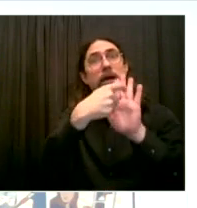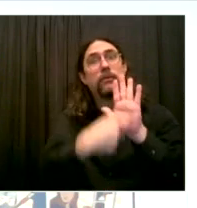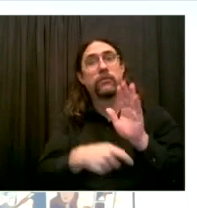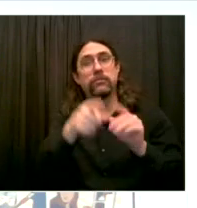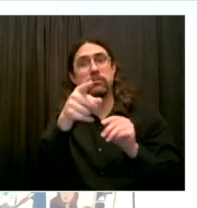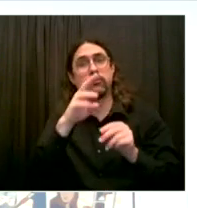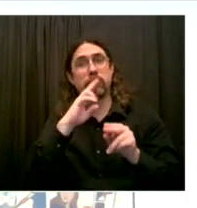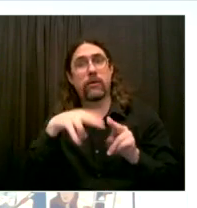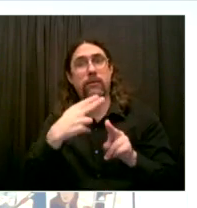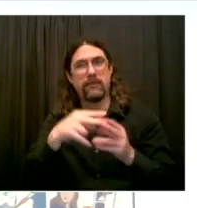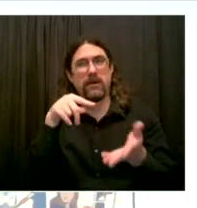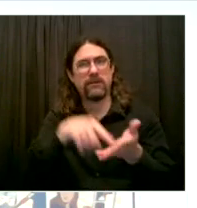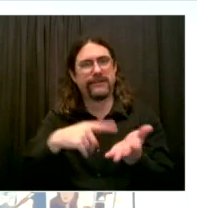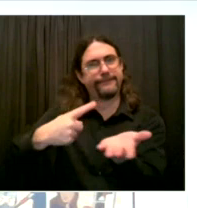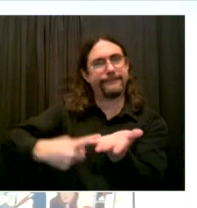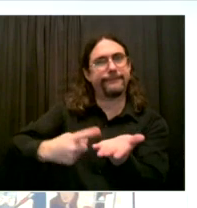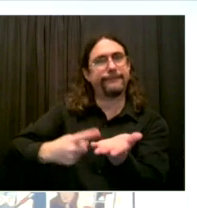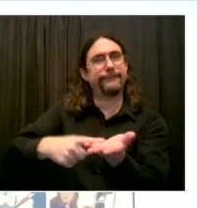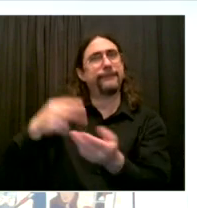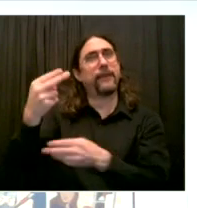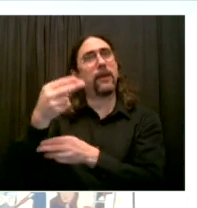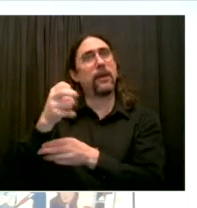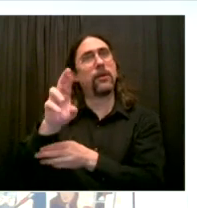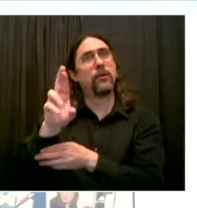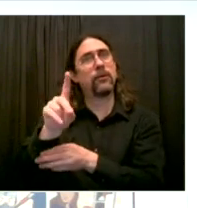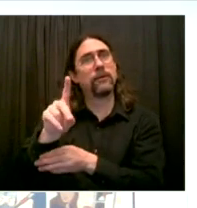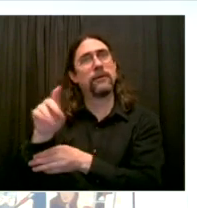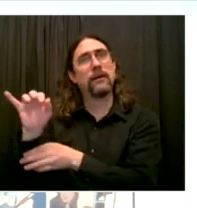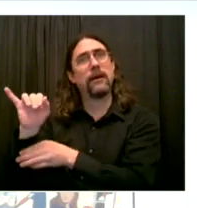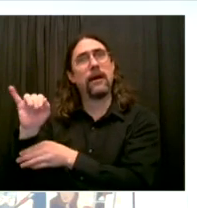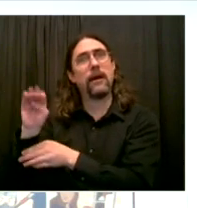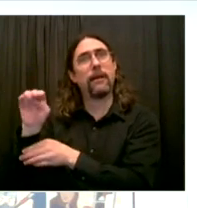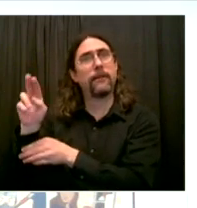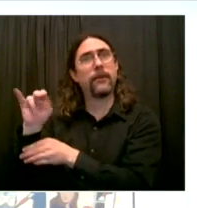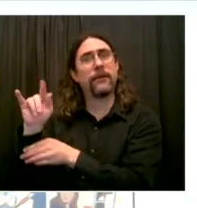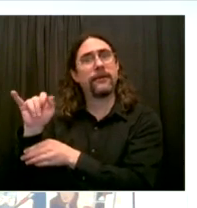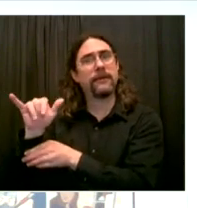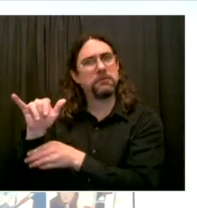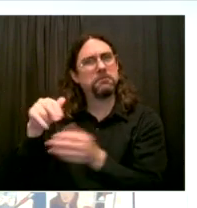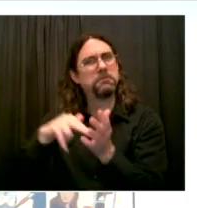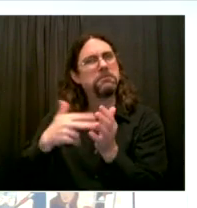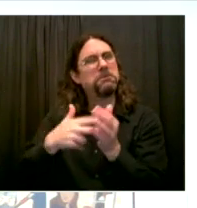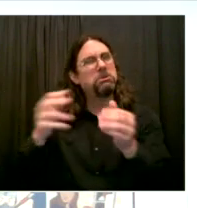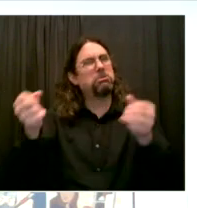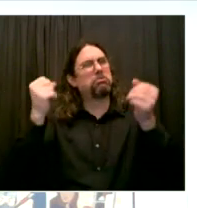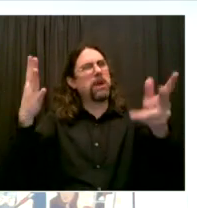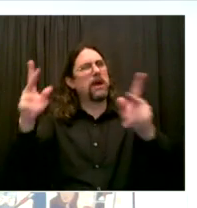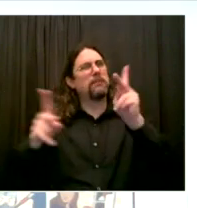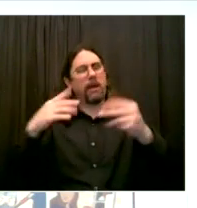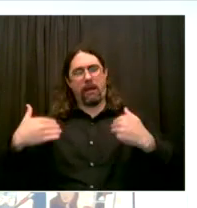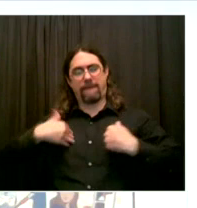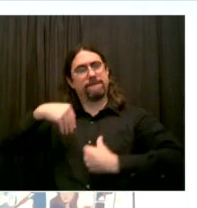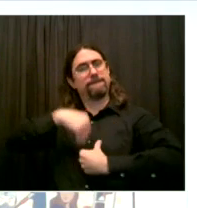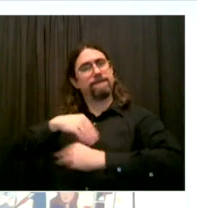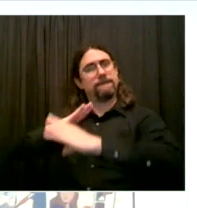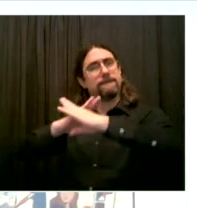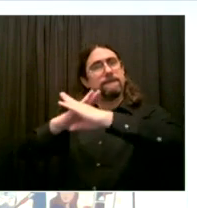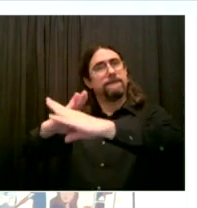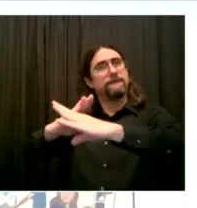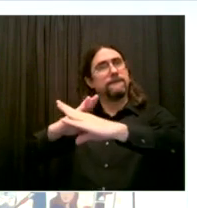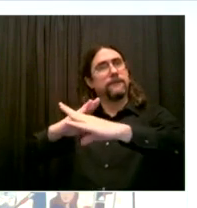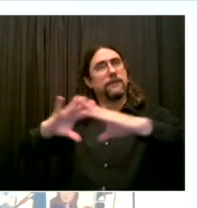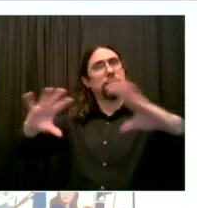the equation when it comes to herd immunity, making it, you know, significantly less likely that we